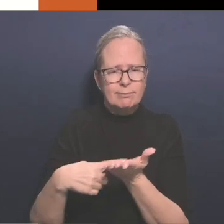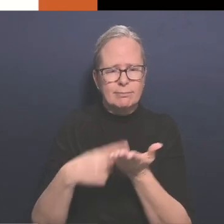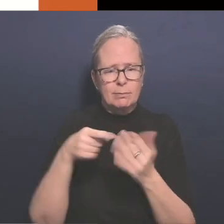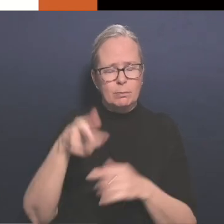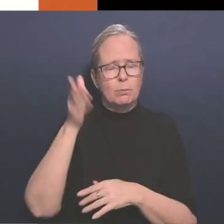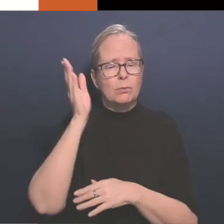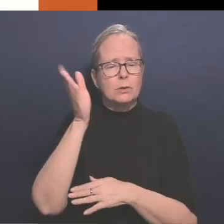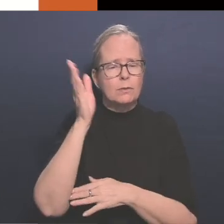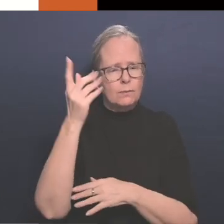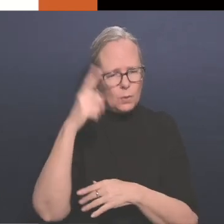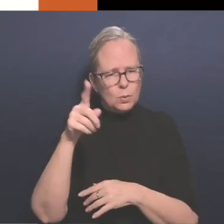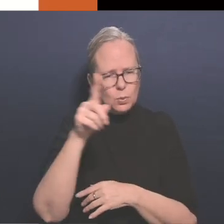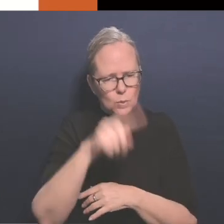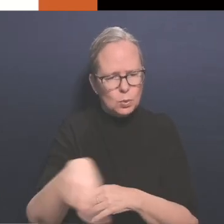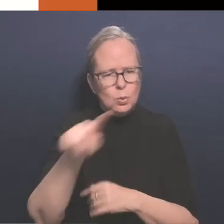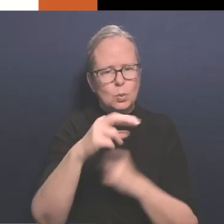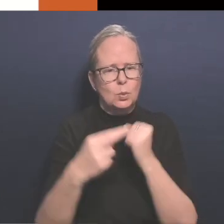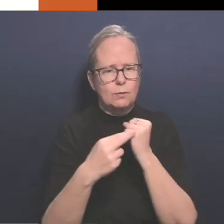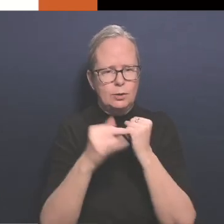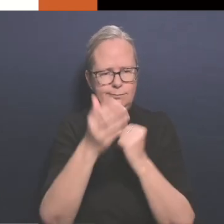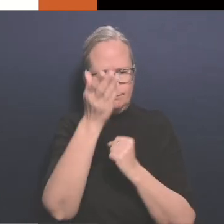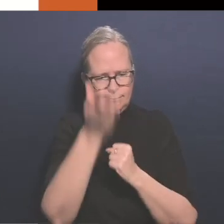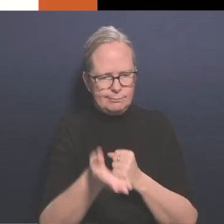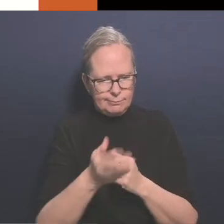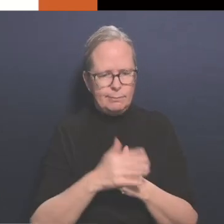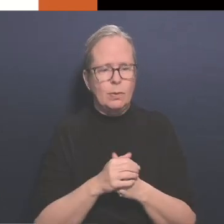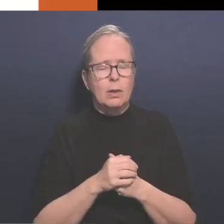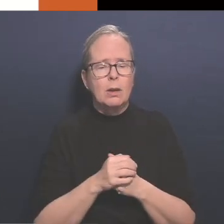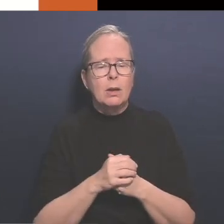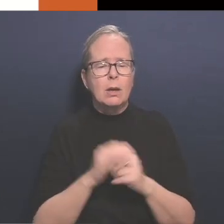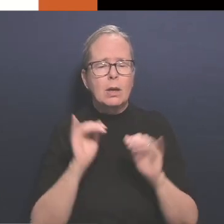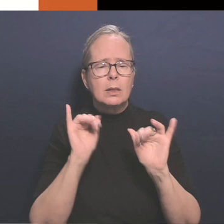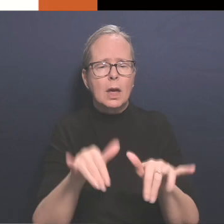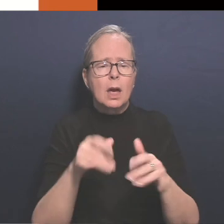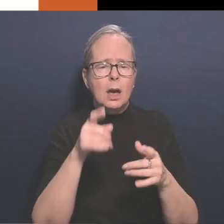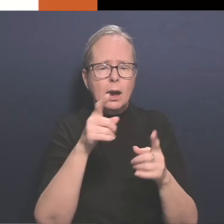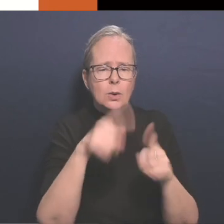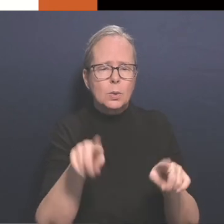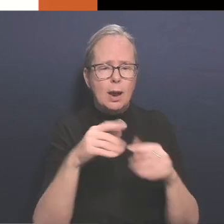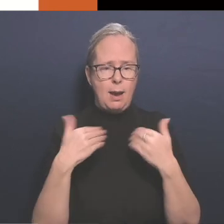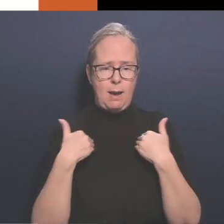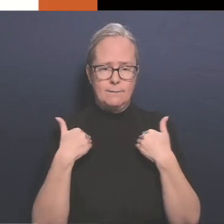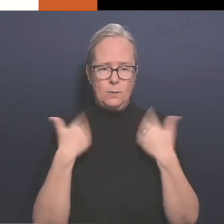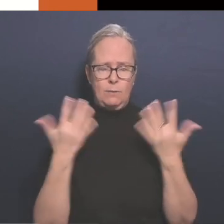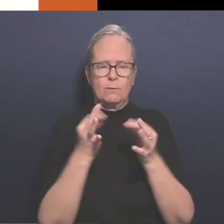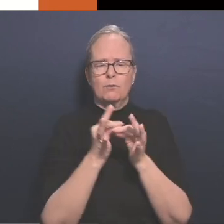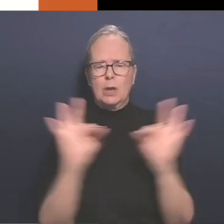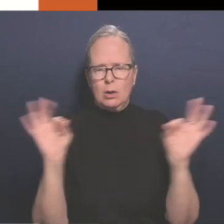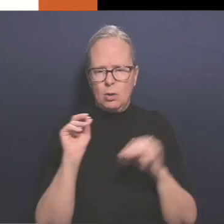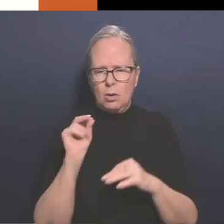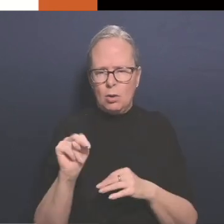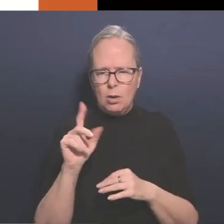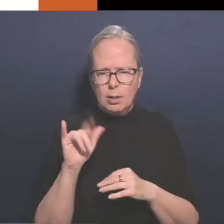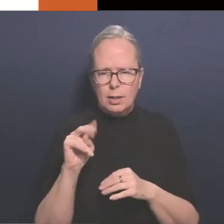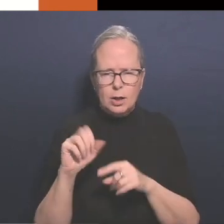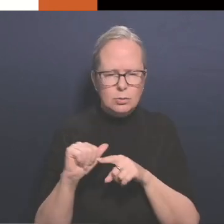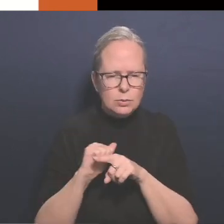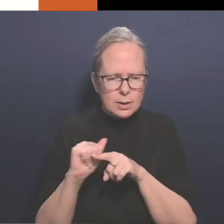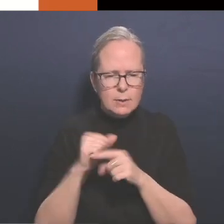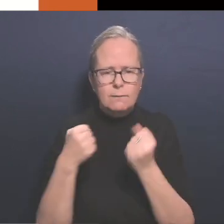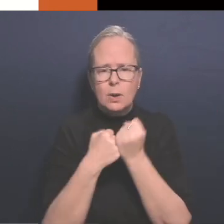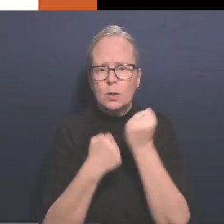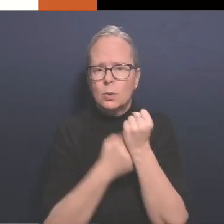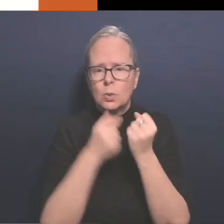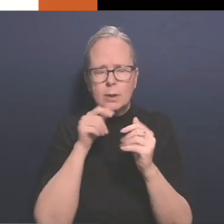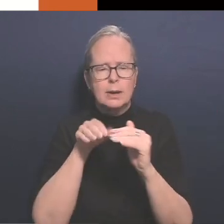So really helpful and great course if you're interested. We also have an